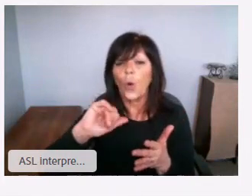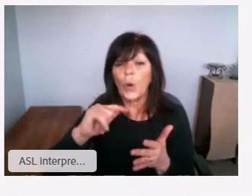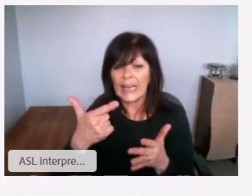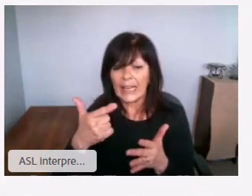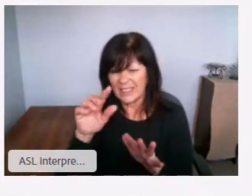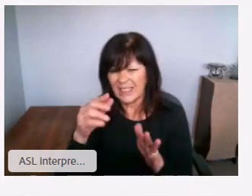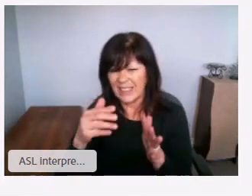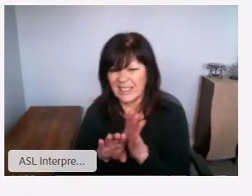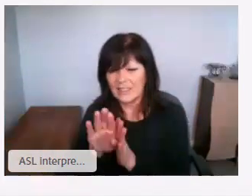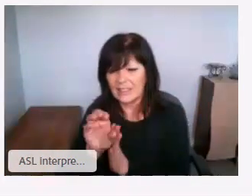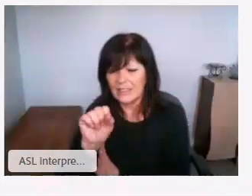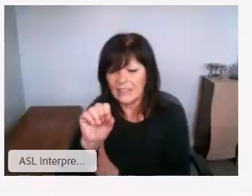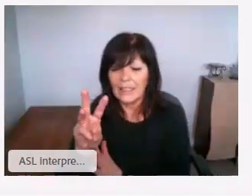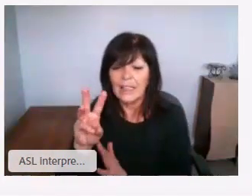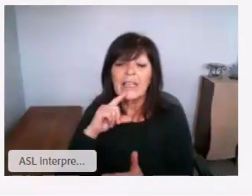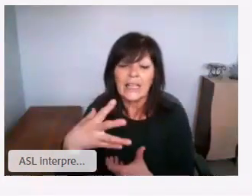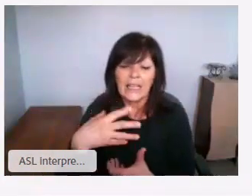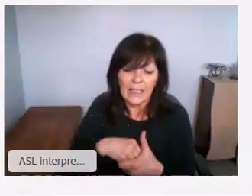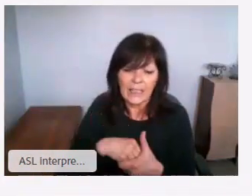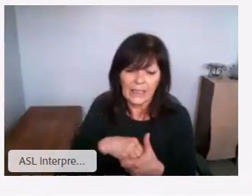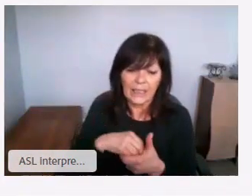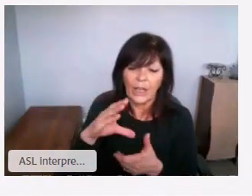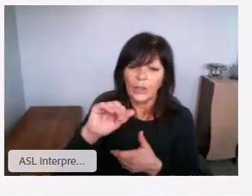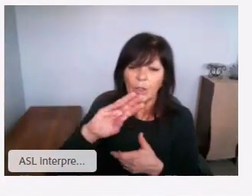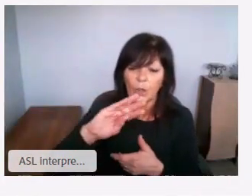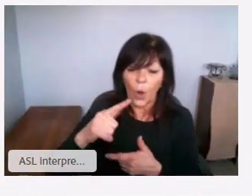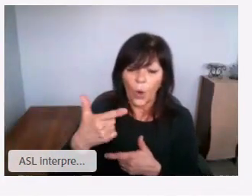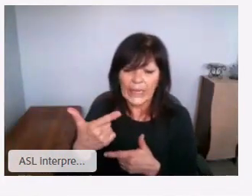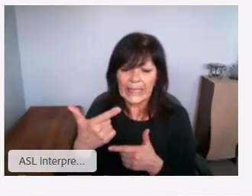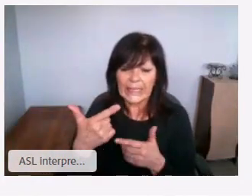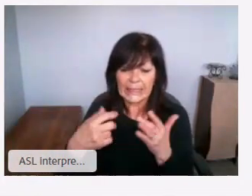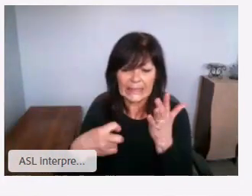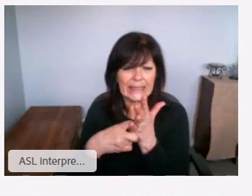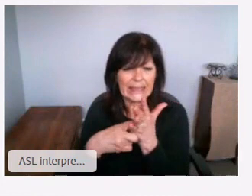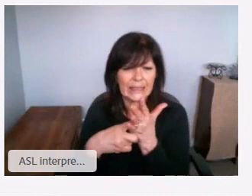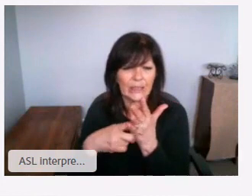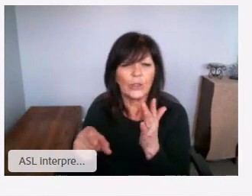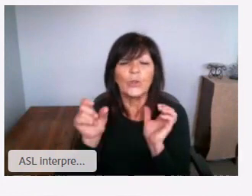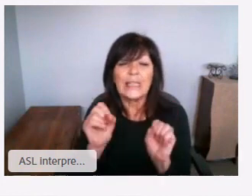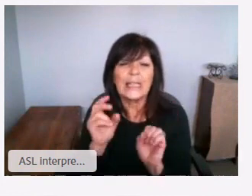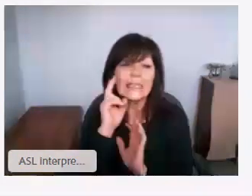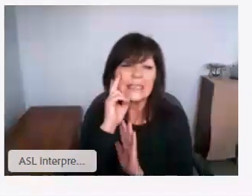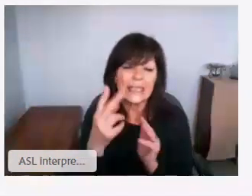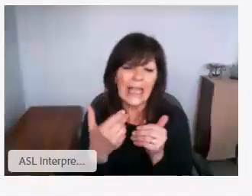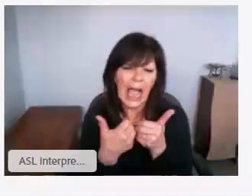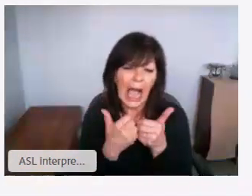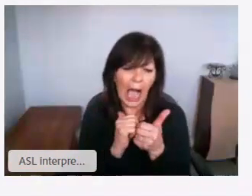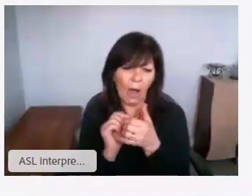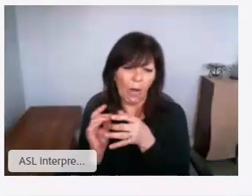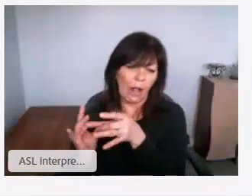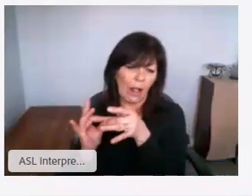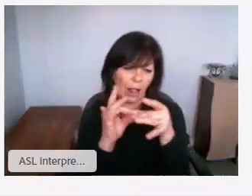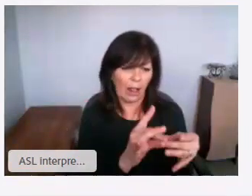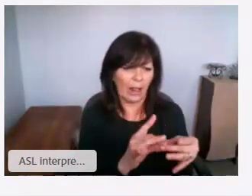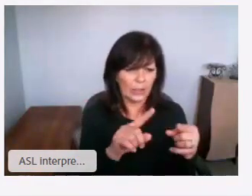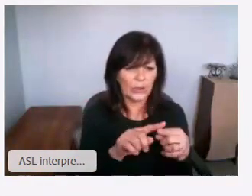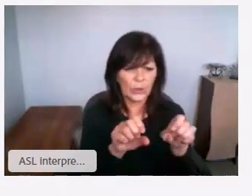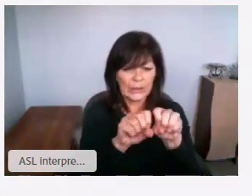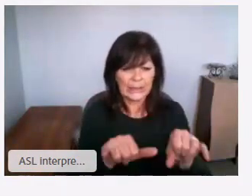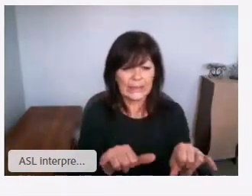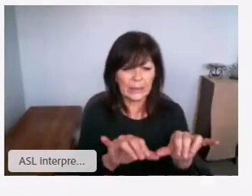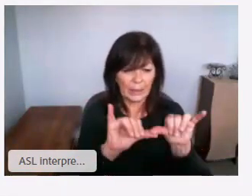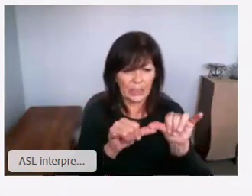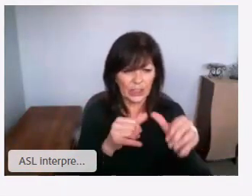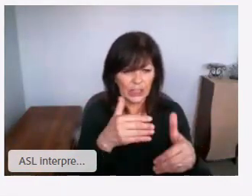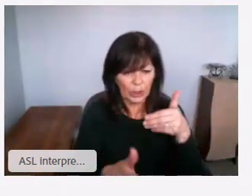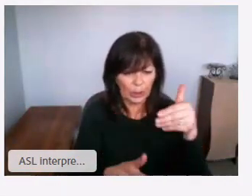include coding, unit testing, and merging the code, so you can see how it corresponds to the system engineering